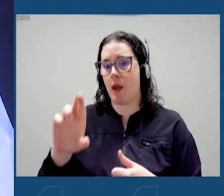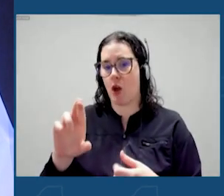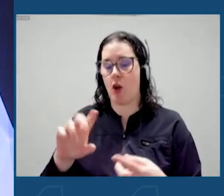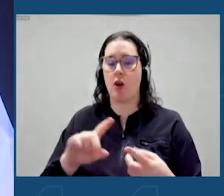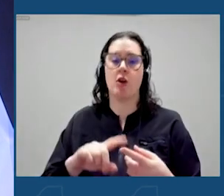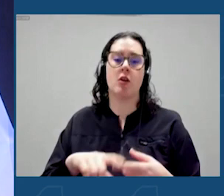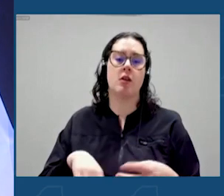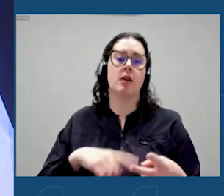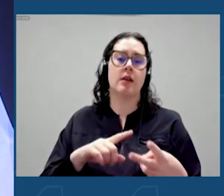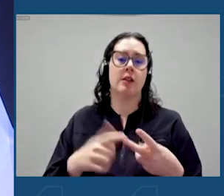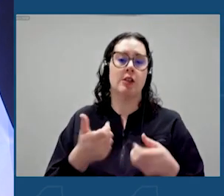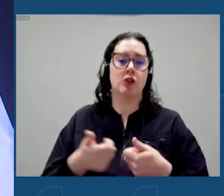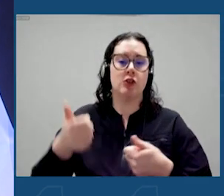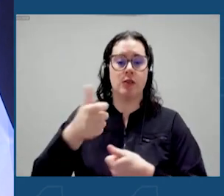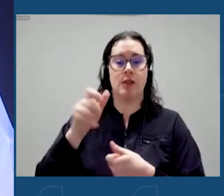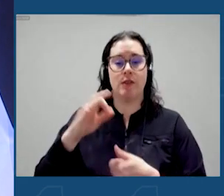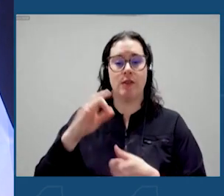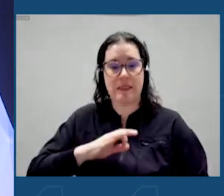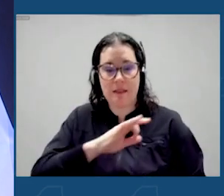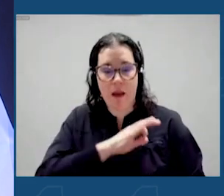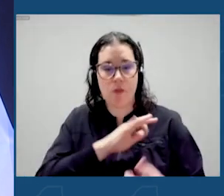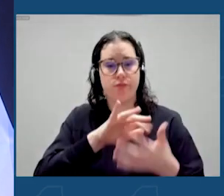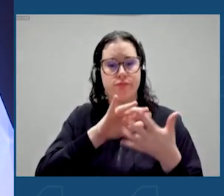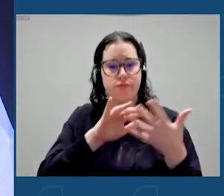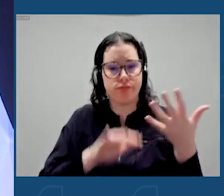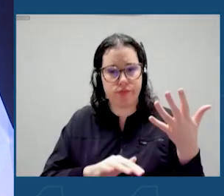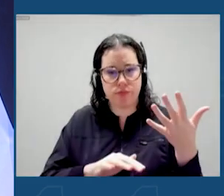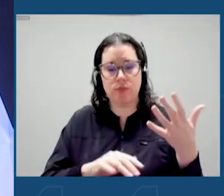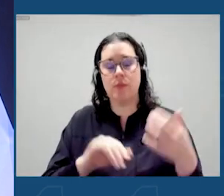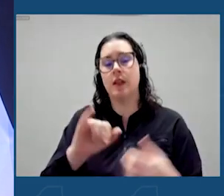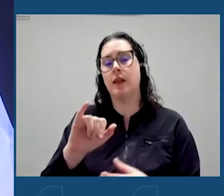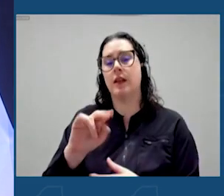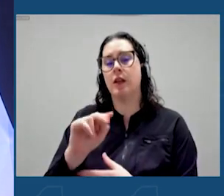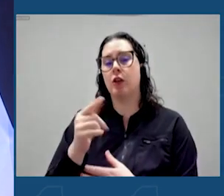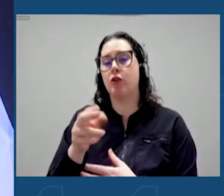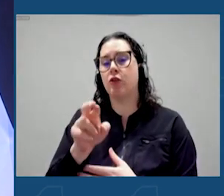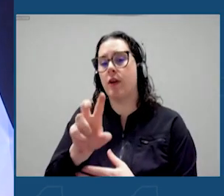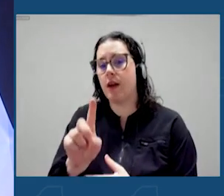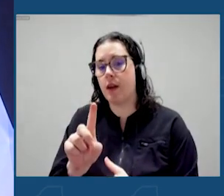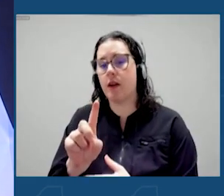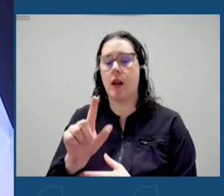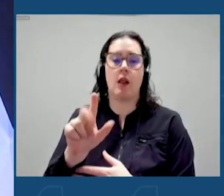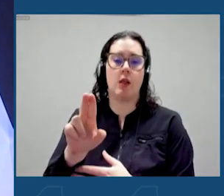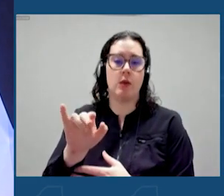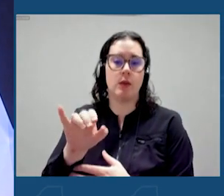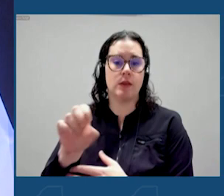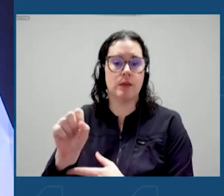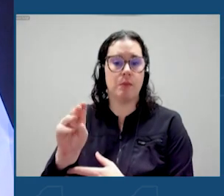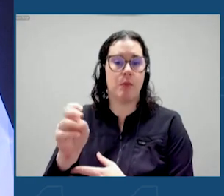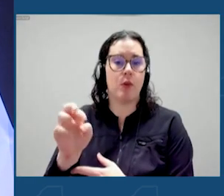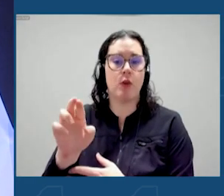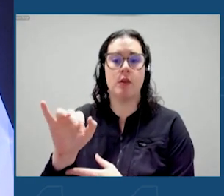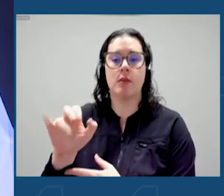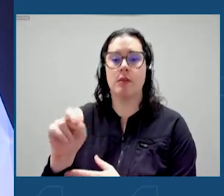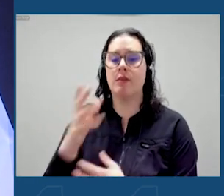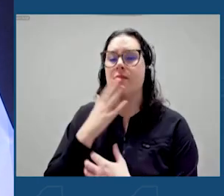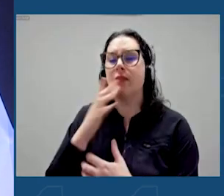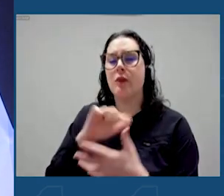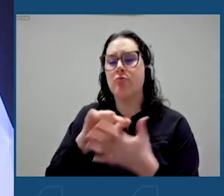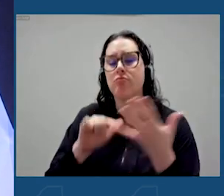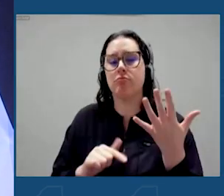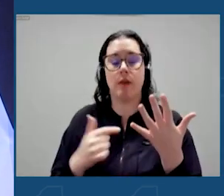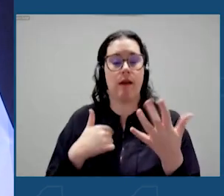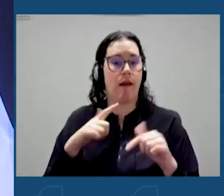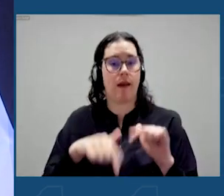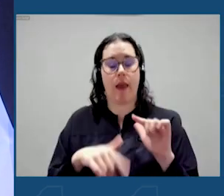Camille, and Ingrid Lewis-Martin. And I cannot say enough, for some people,